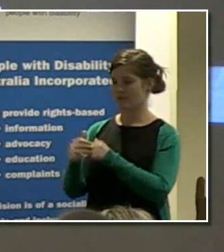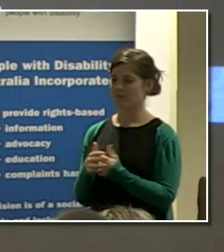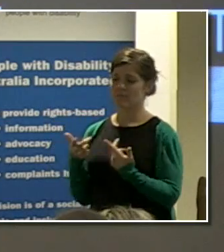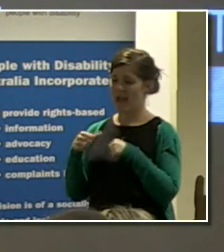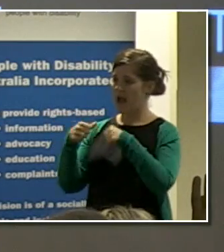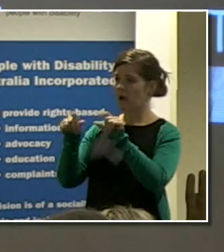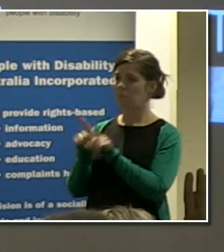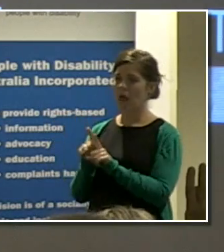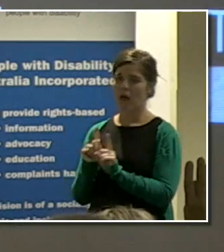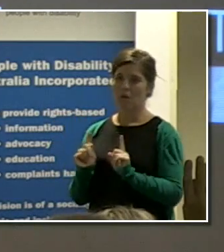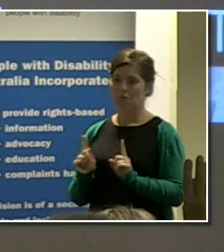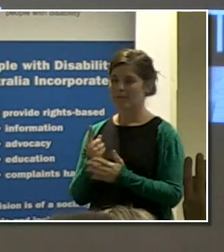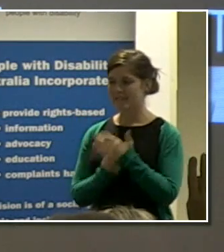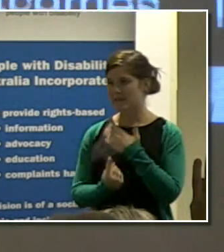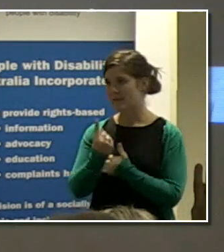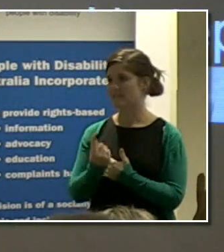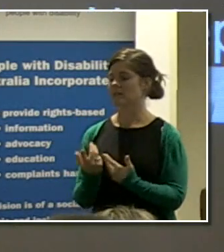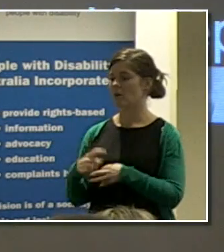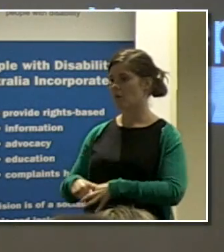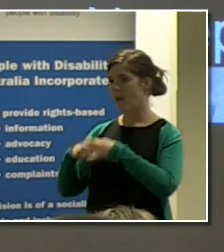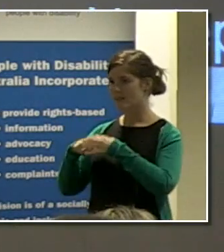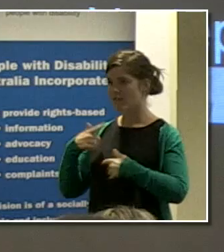around independence, quality of life,